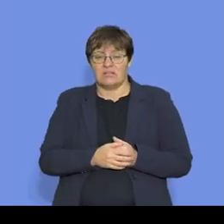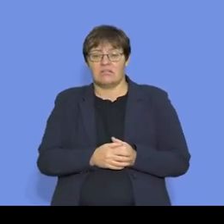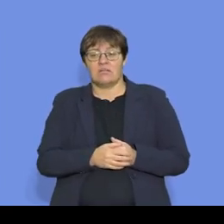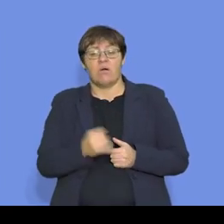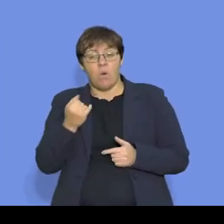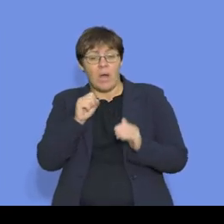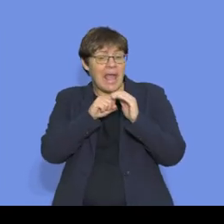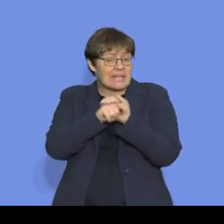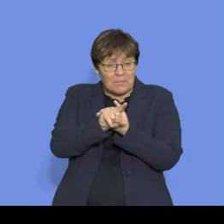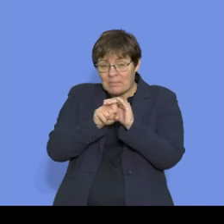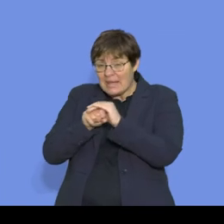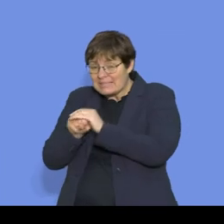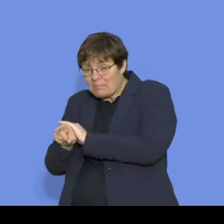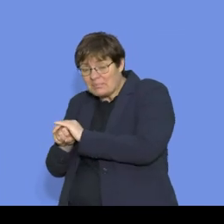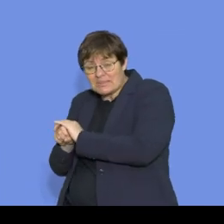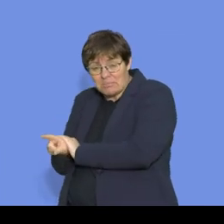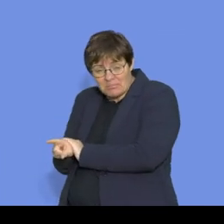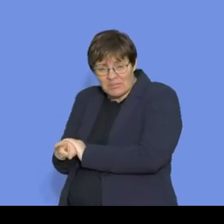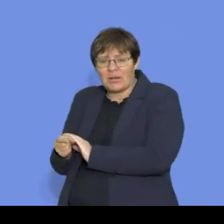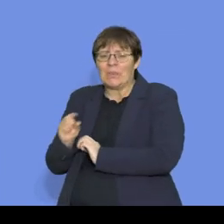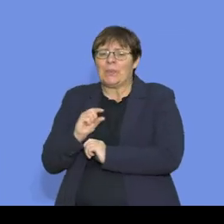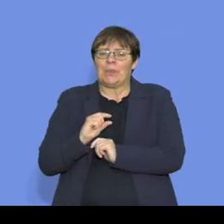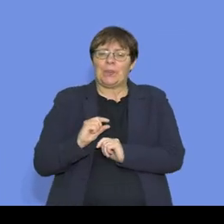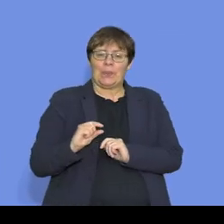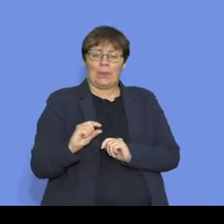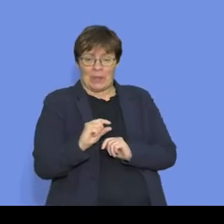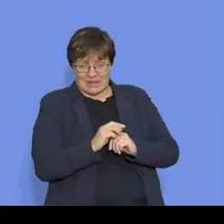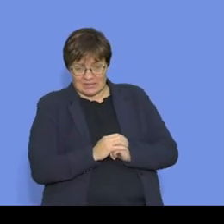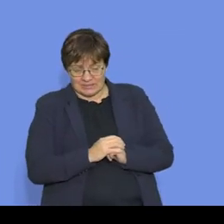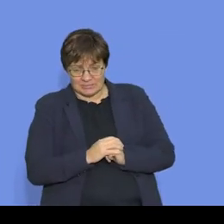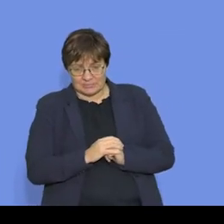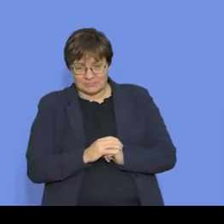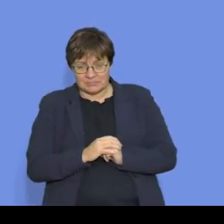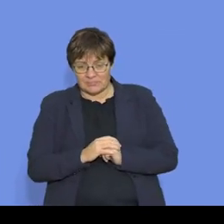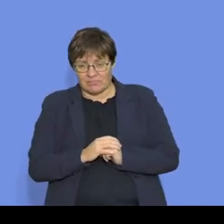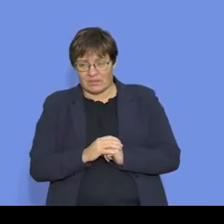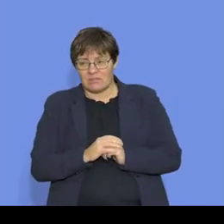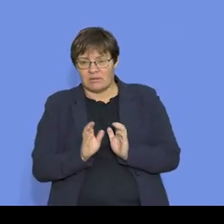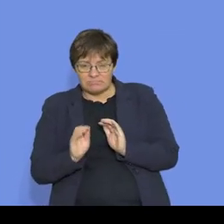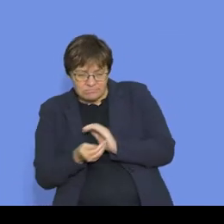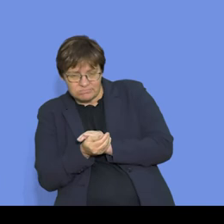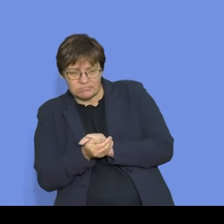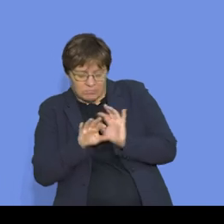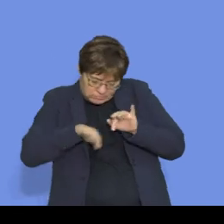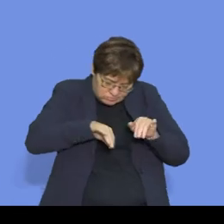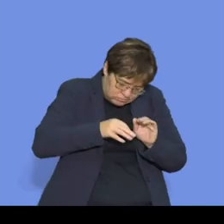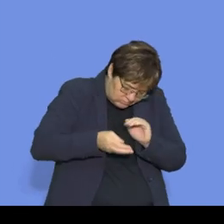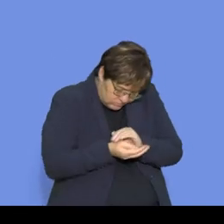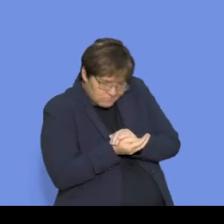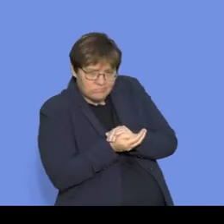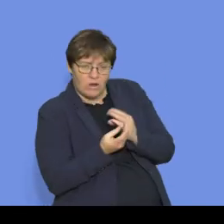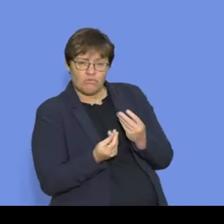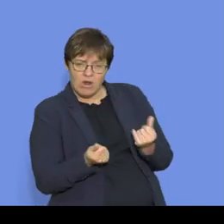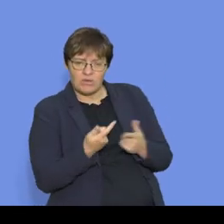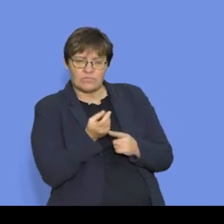ones which escaped being eaten by dinosaurs were very, very tiny ones which could burrow under the soil so